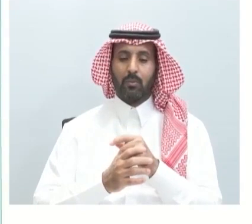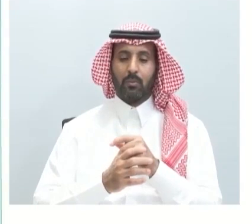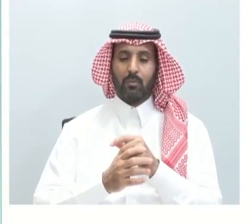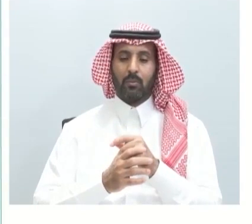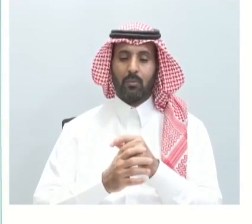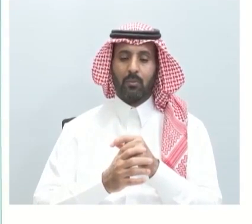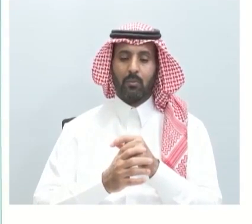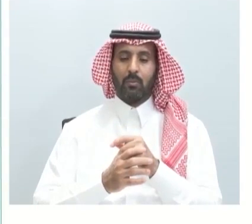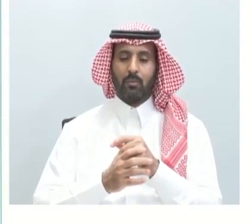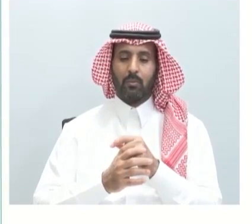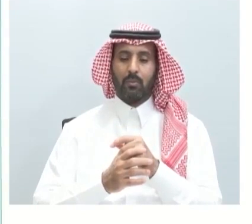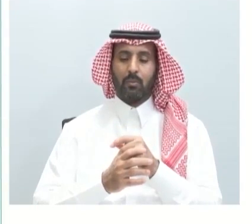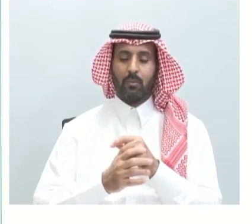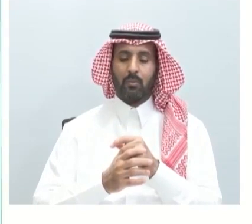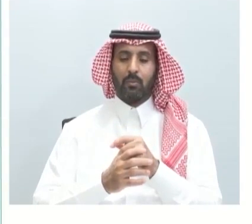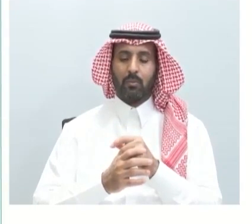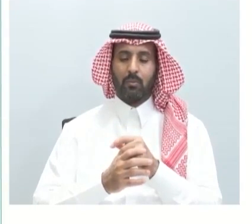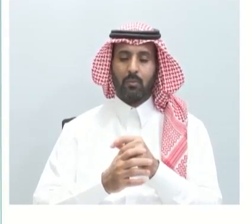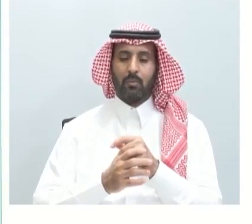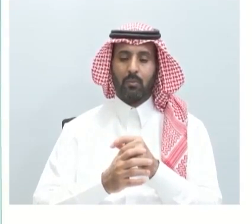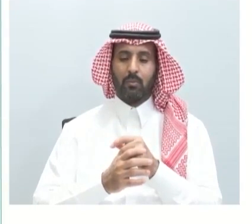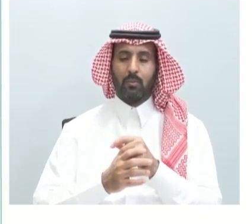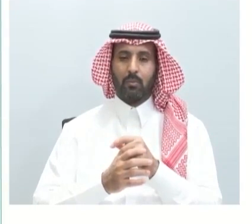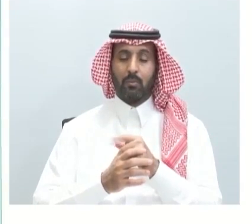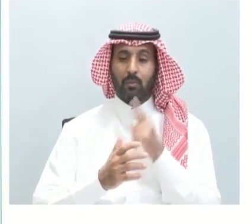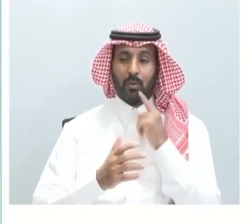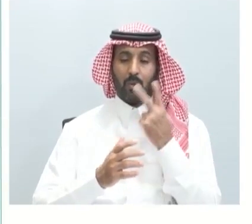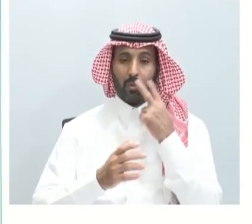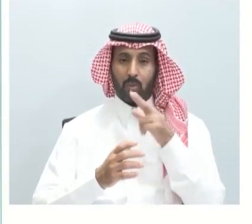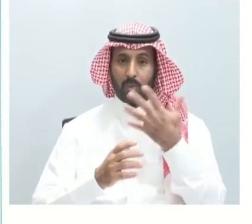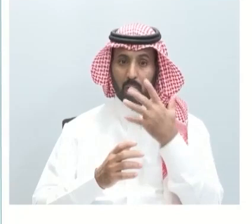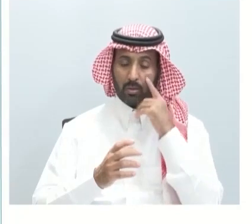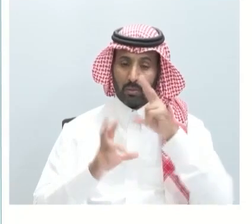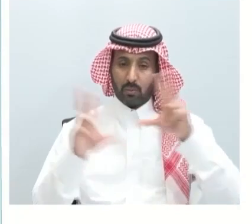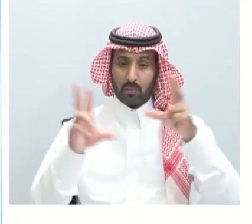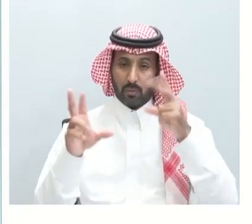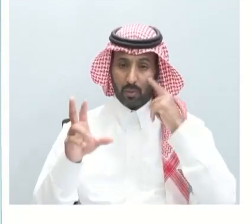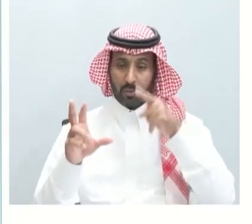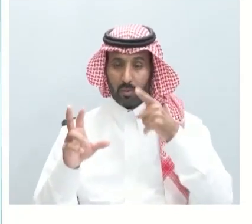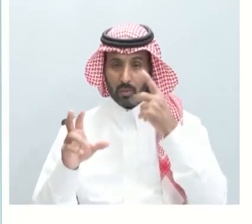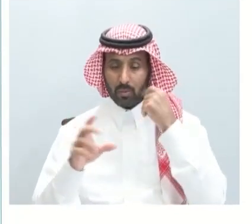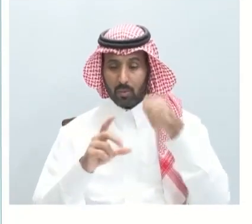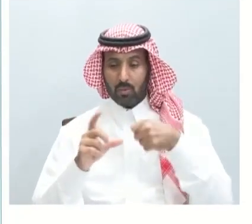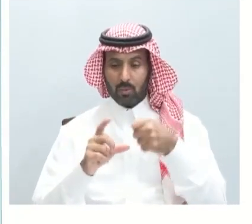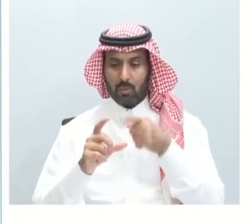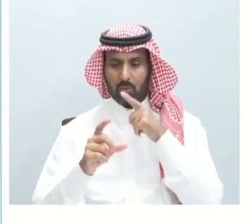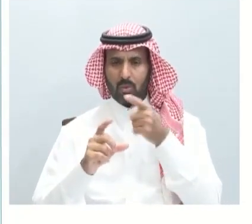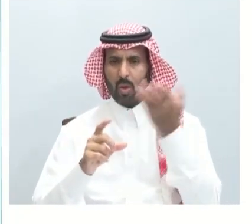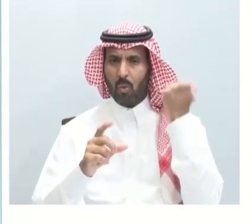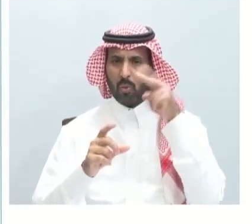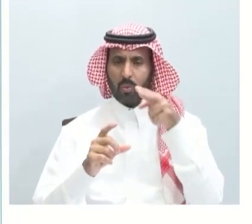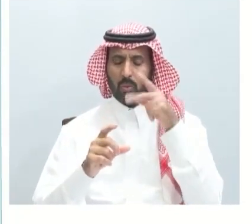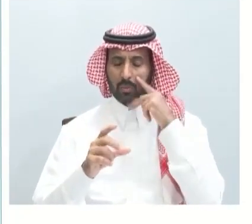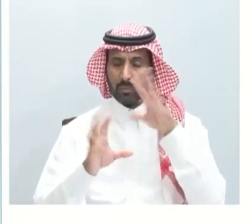Zanetti. Number eight, what's the scariest film you've ever watched? The scariest film